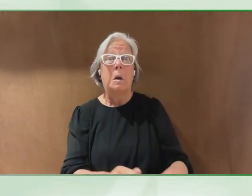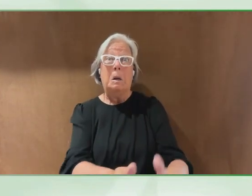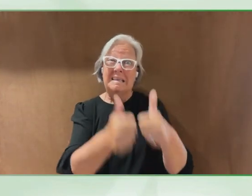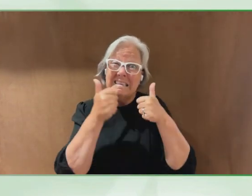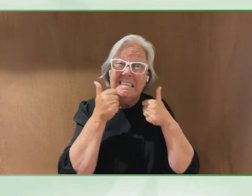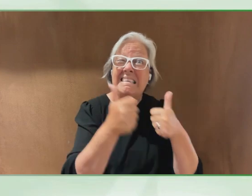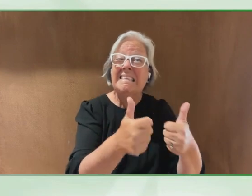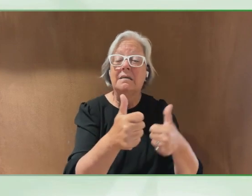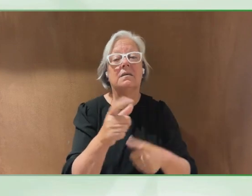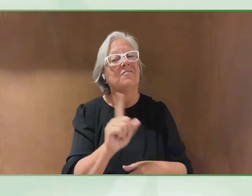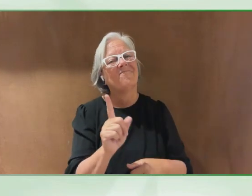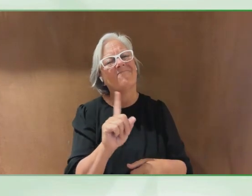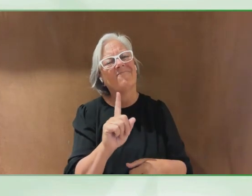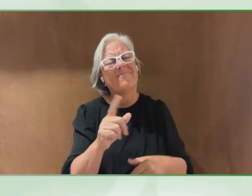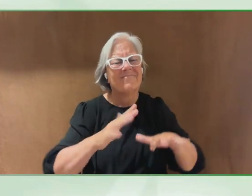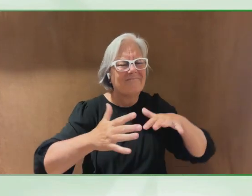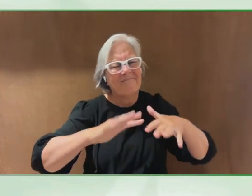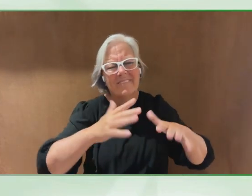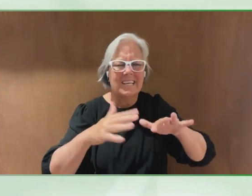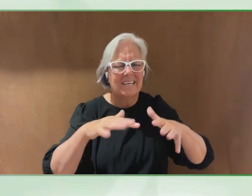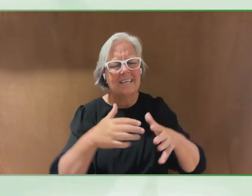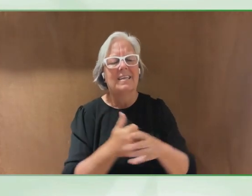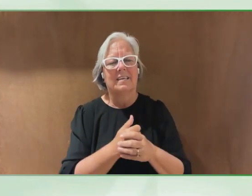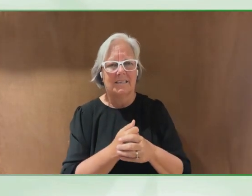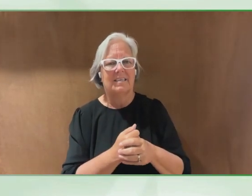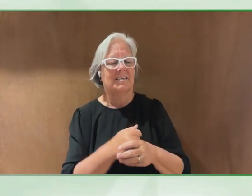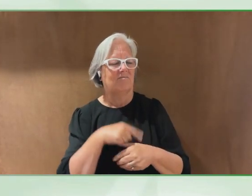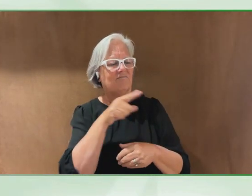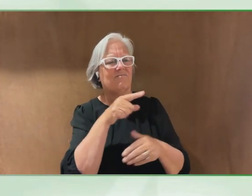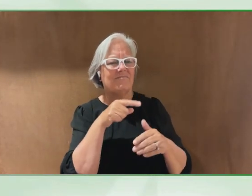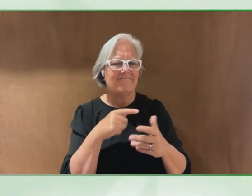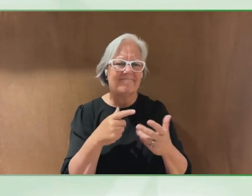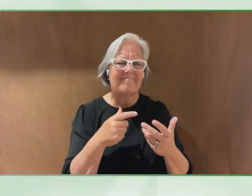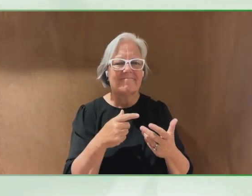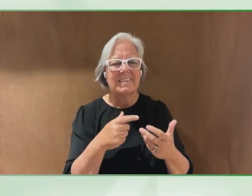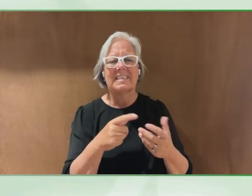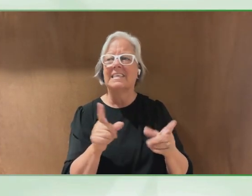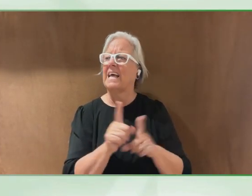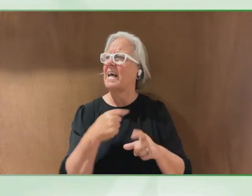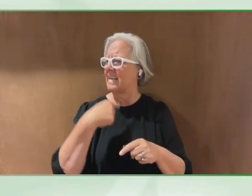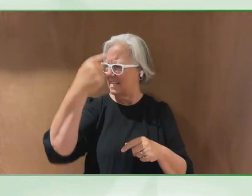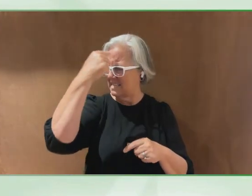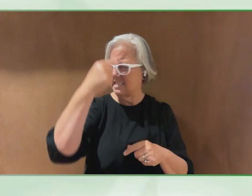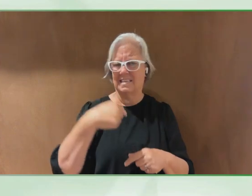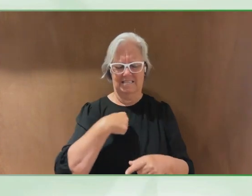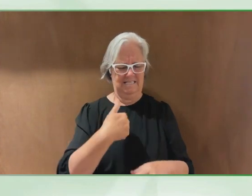personally, I found that if I wanted to do something, I'd do it for myself, almost. Like, sure